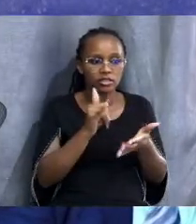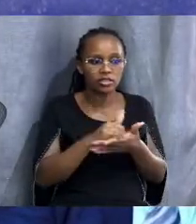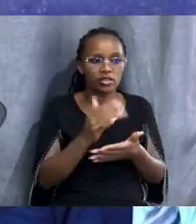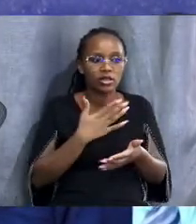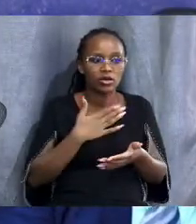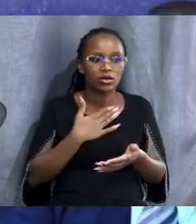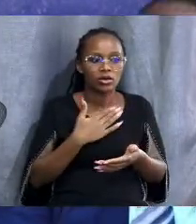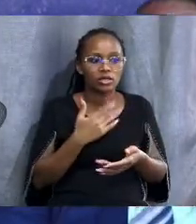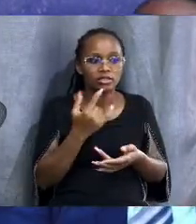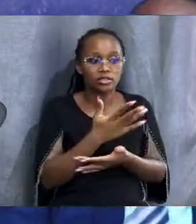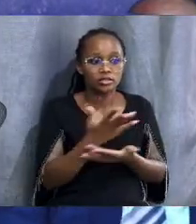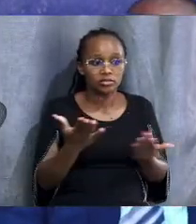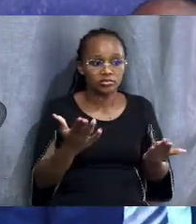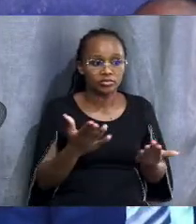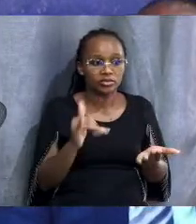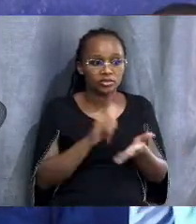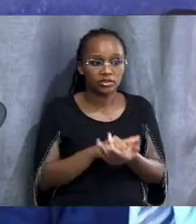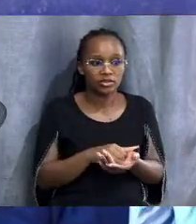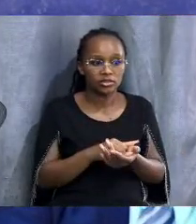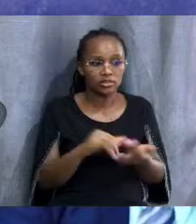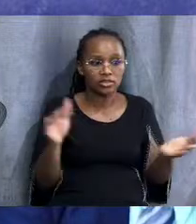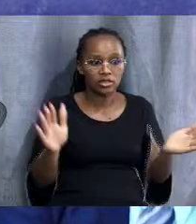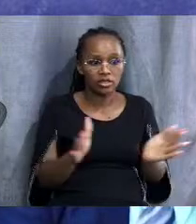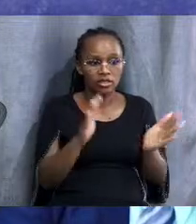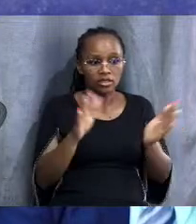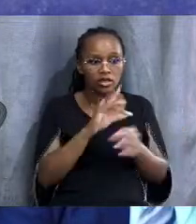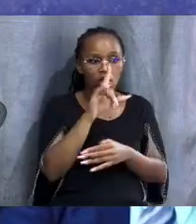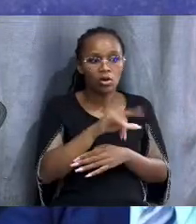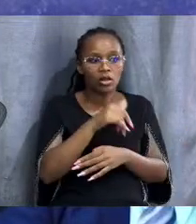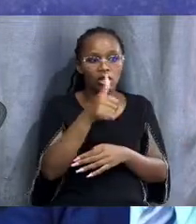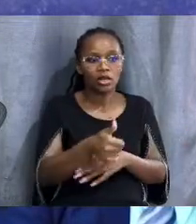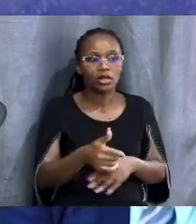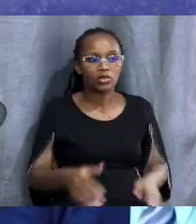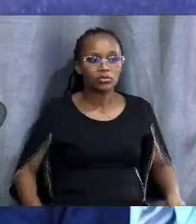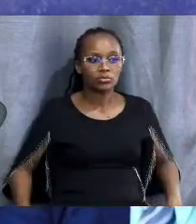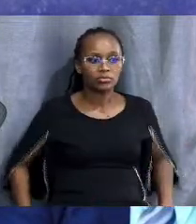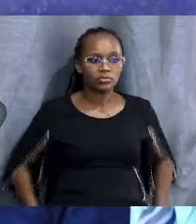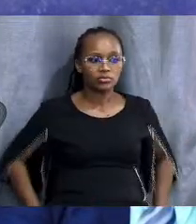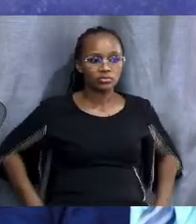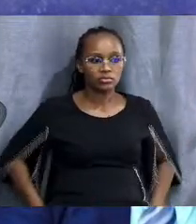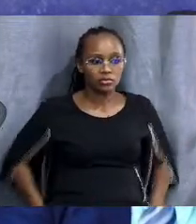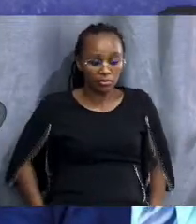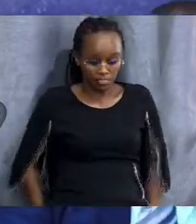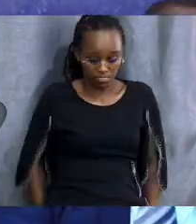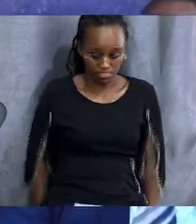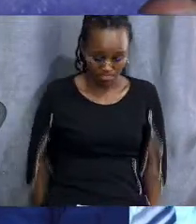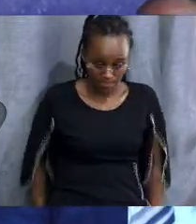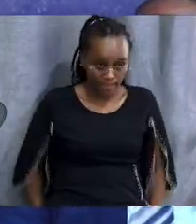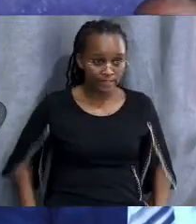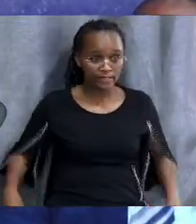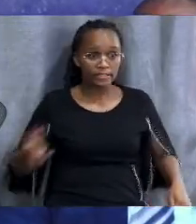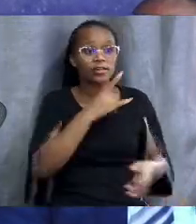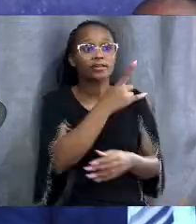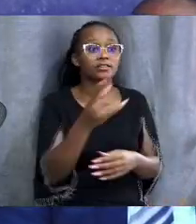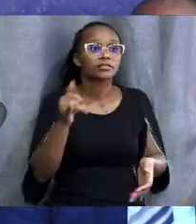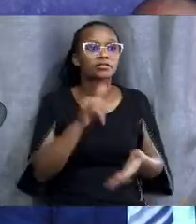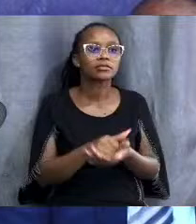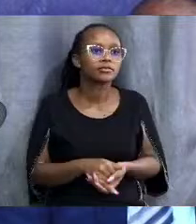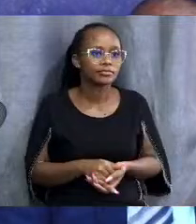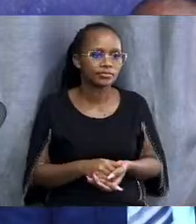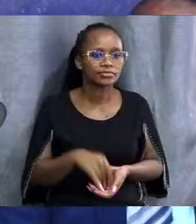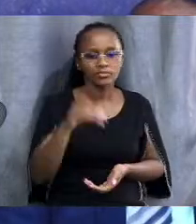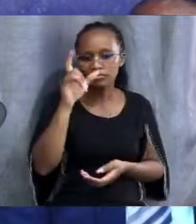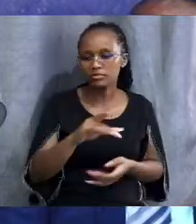want to highlight to you, that encourage one another. I came to tell you,